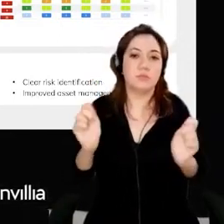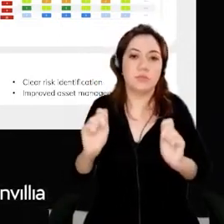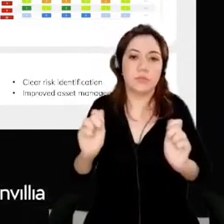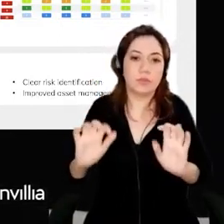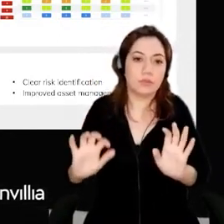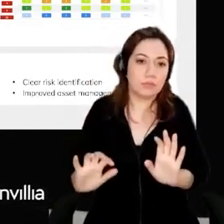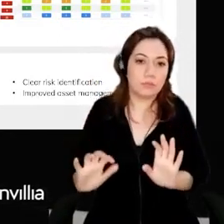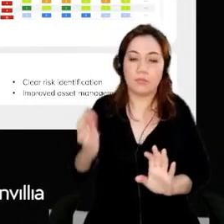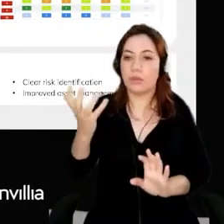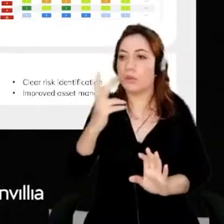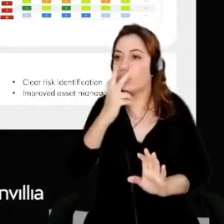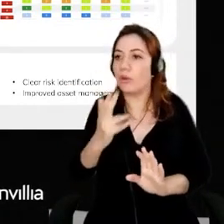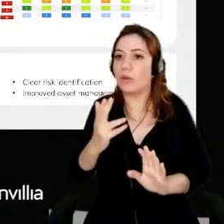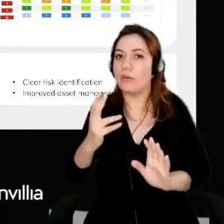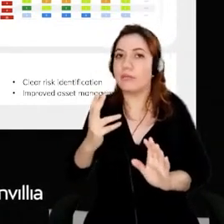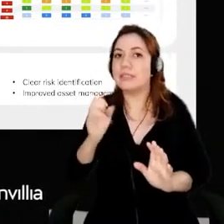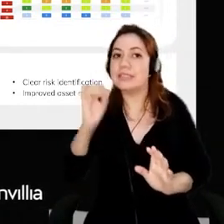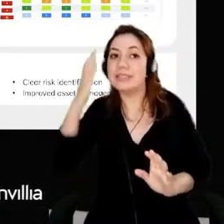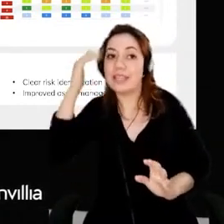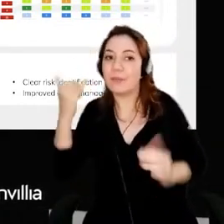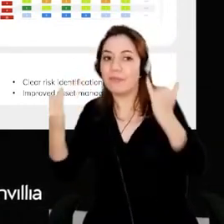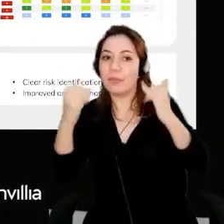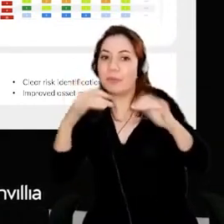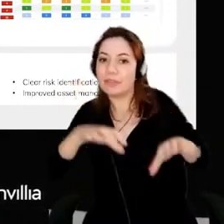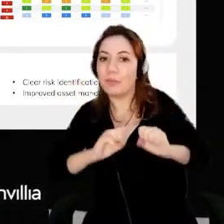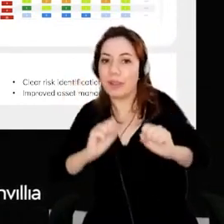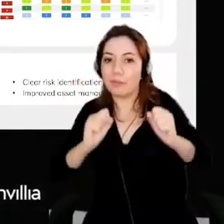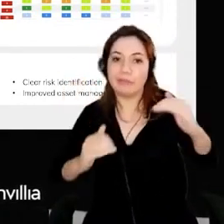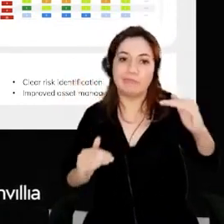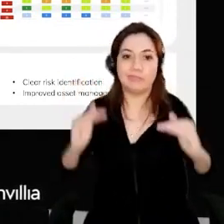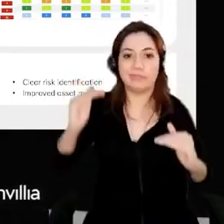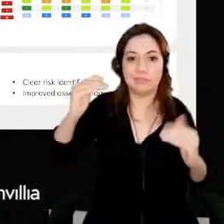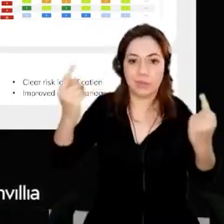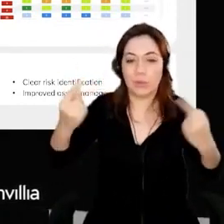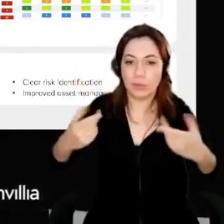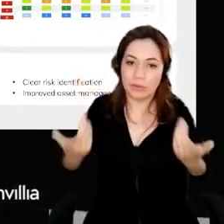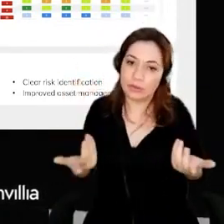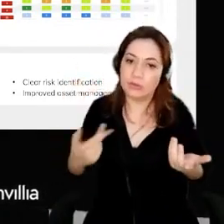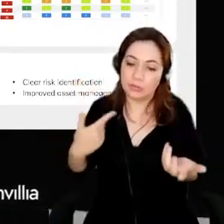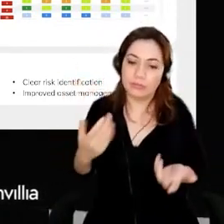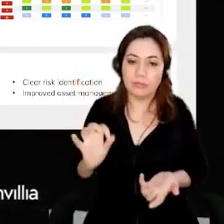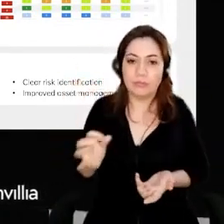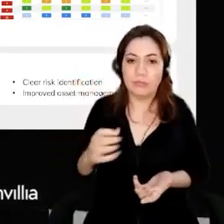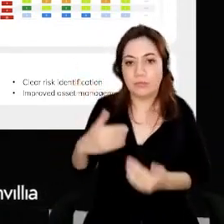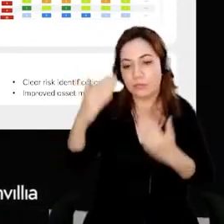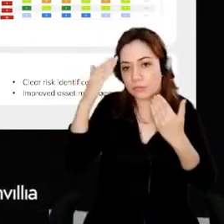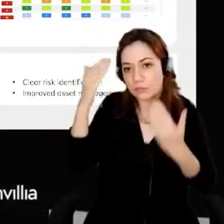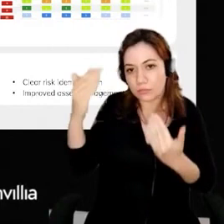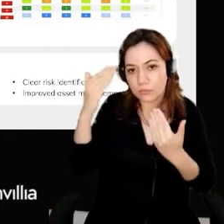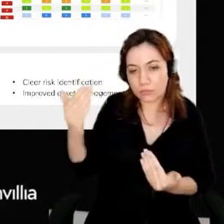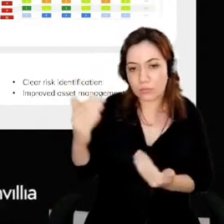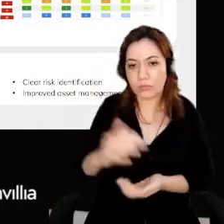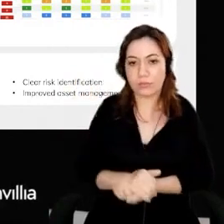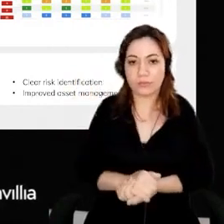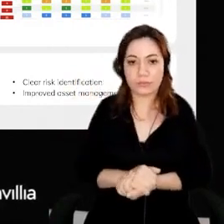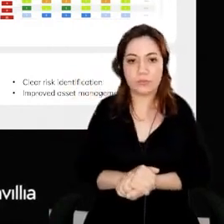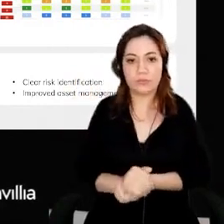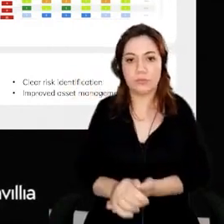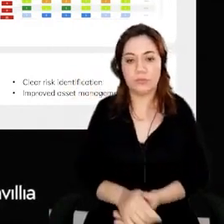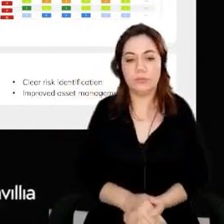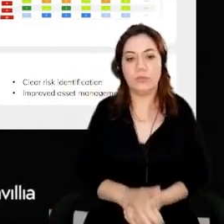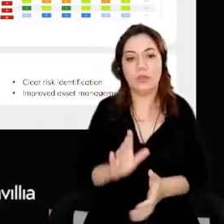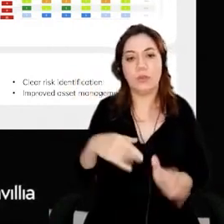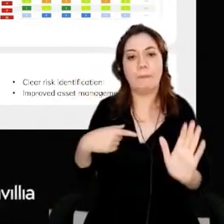So, yeah. Great. Yeah. Thank you. Thank you, Sam. Great use case. I'll keep it to you. I have a question.